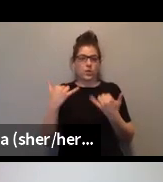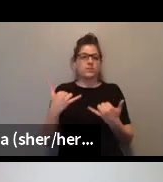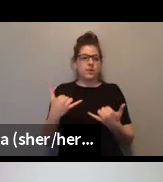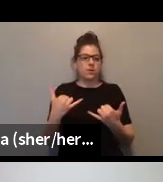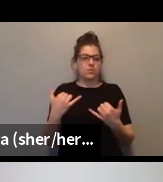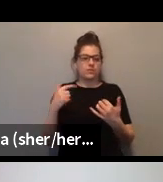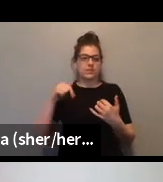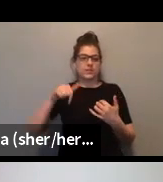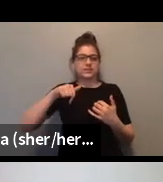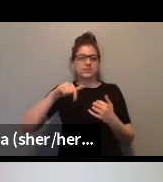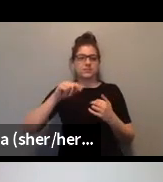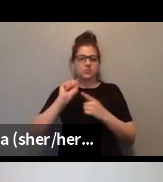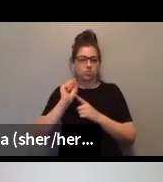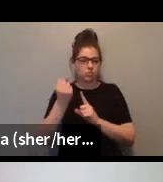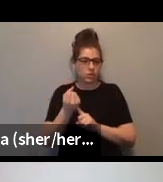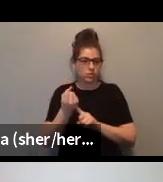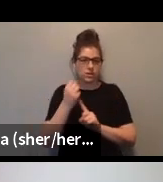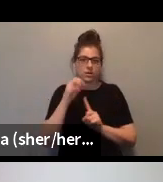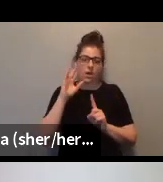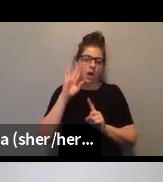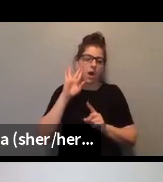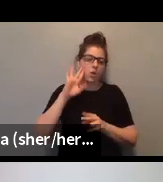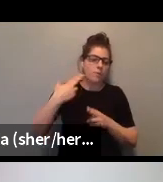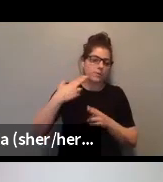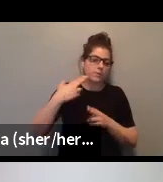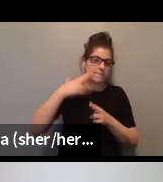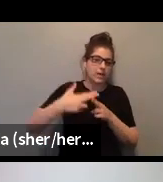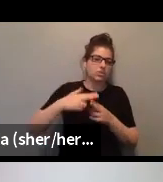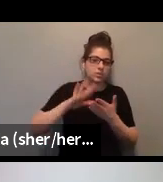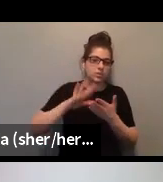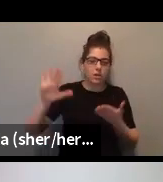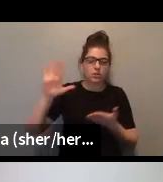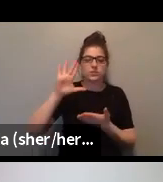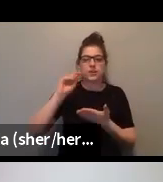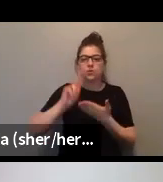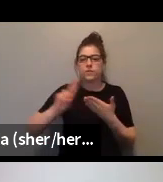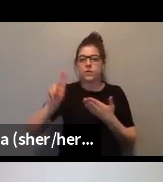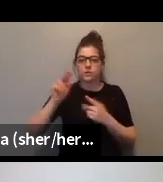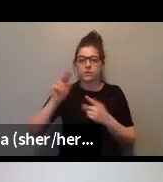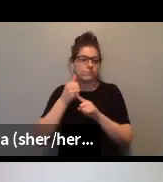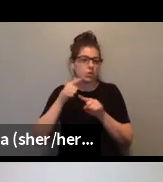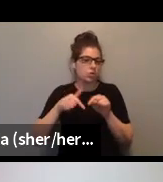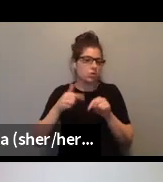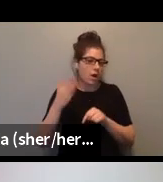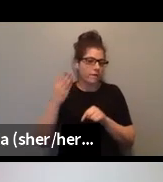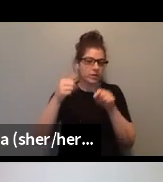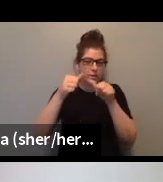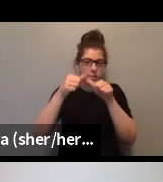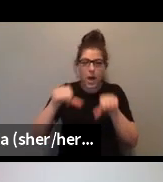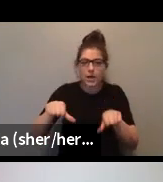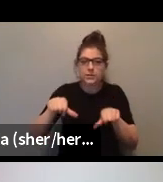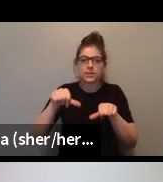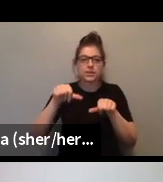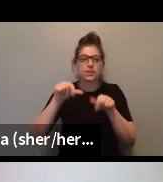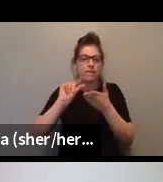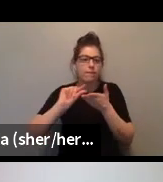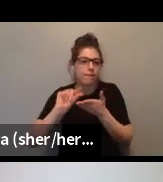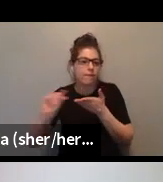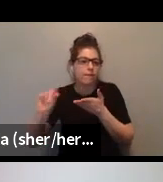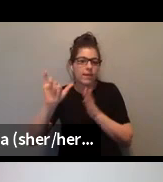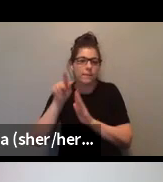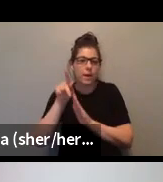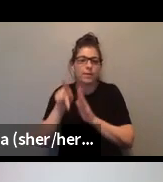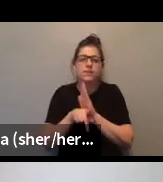in the circumstance. I know it was mentioned, for example, that colleges were not able to offer a deposit and that policy, but what are some